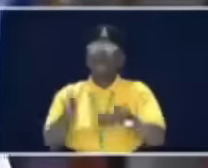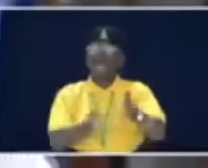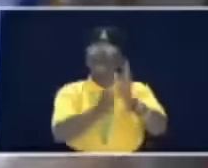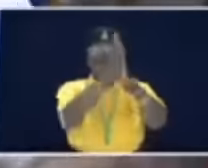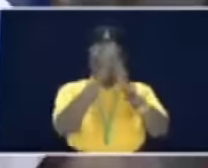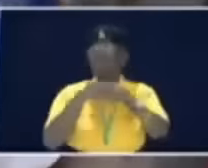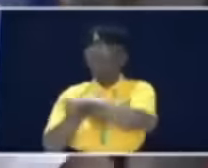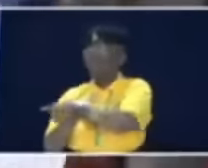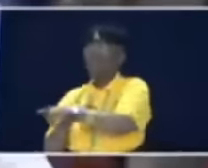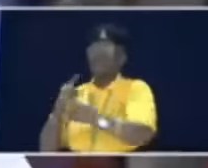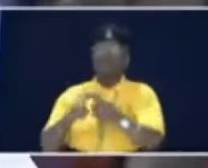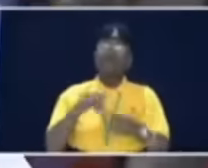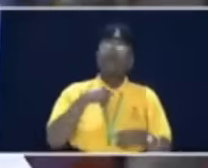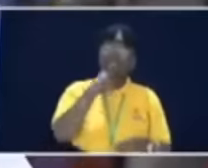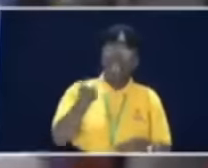to tell you to